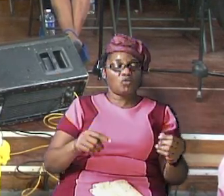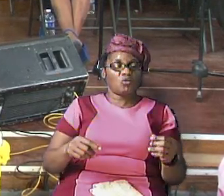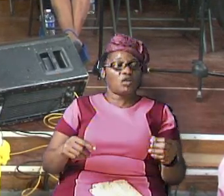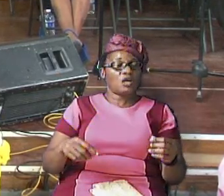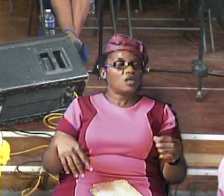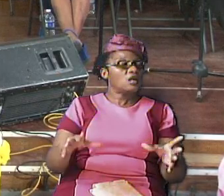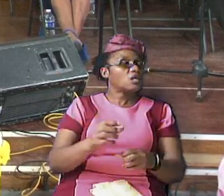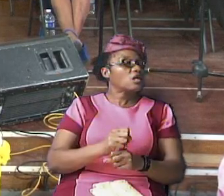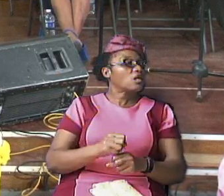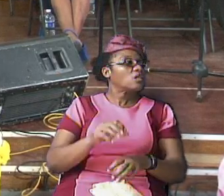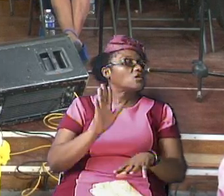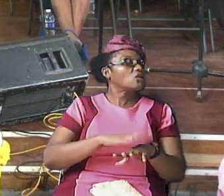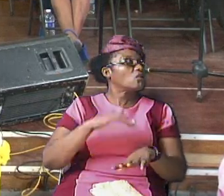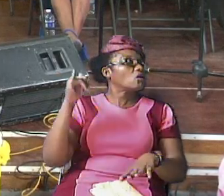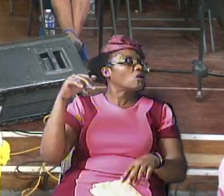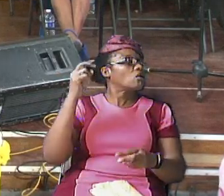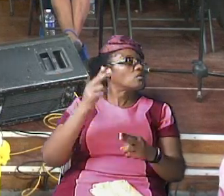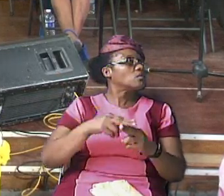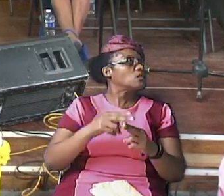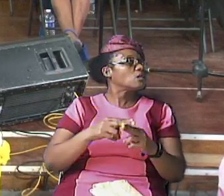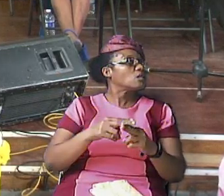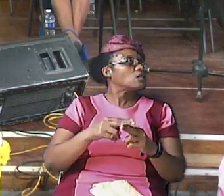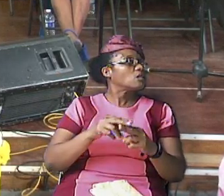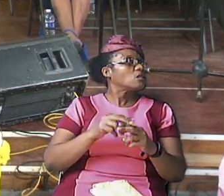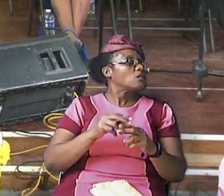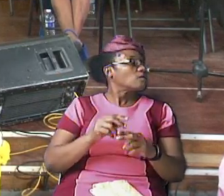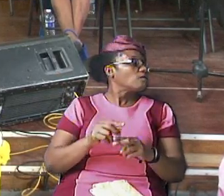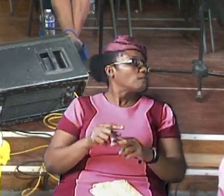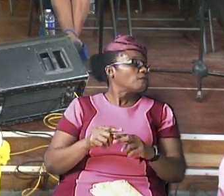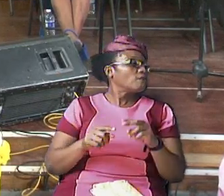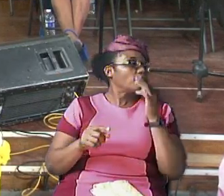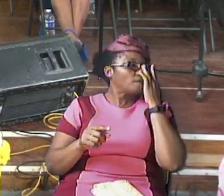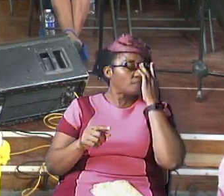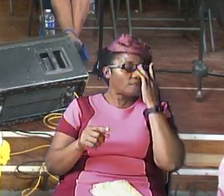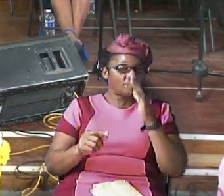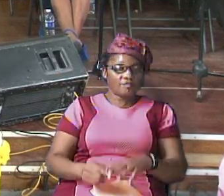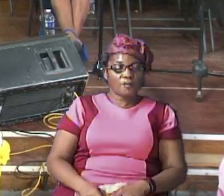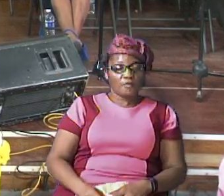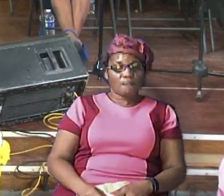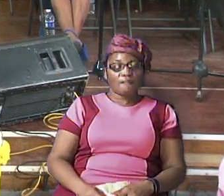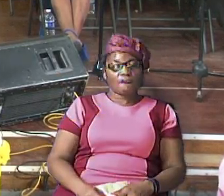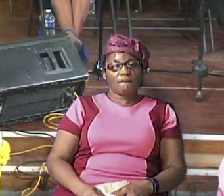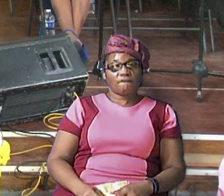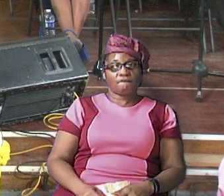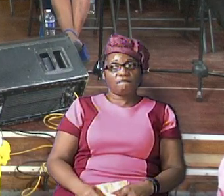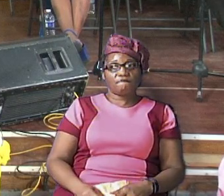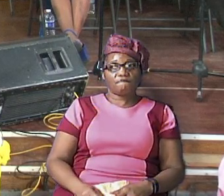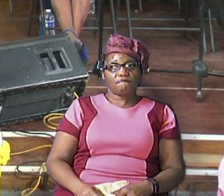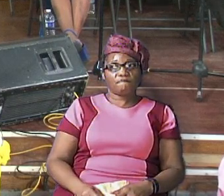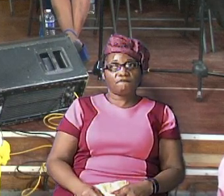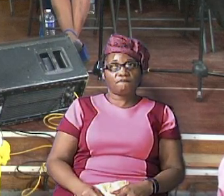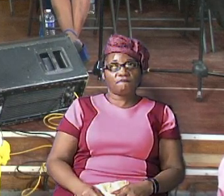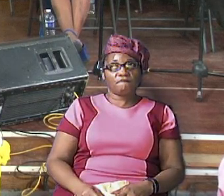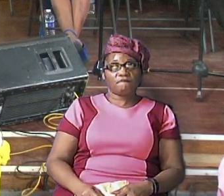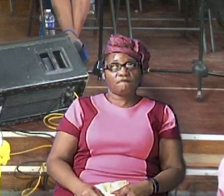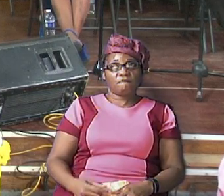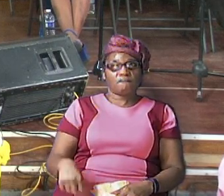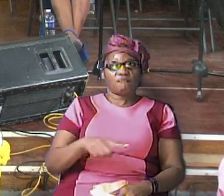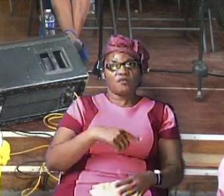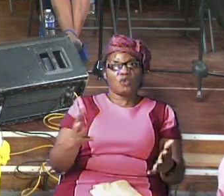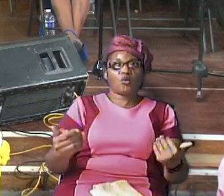names and I am drawn up for it, and I was drawn up yesterday, but I really want you to